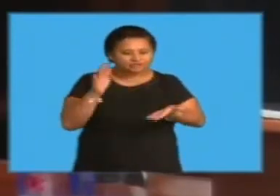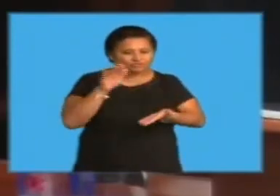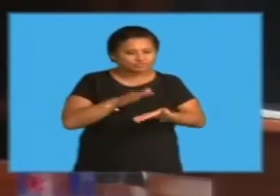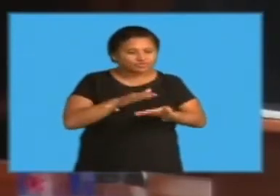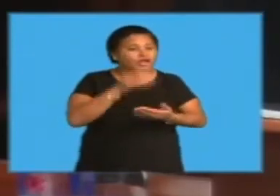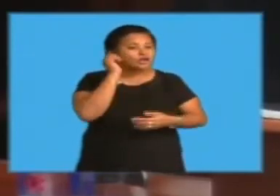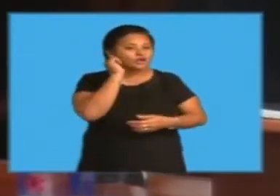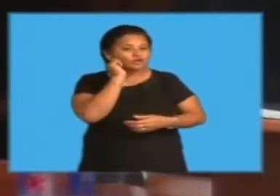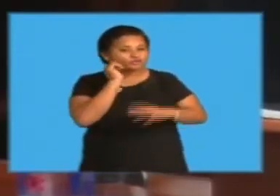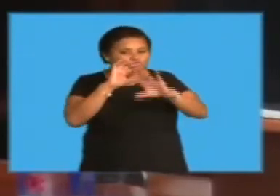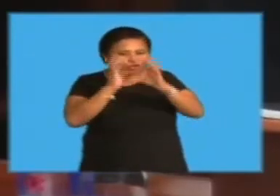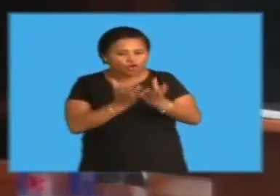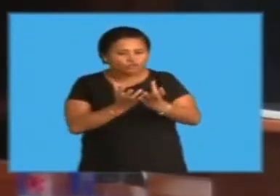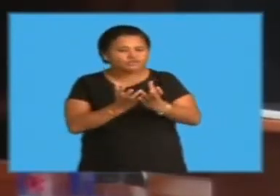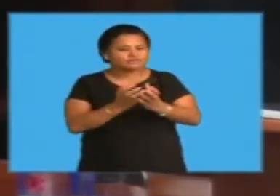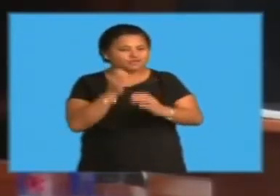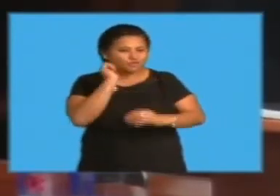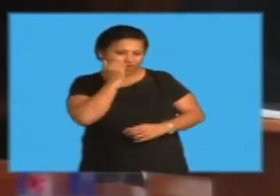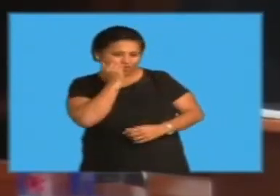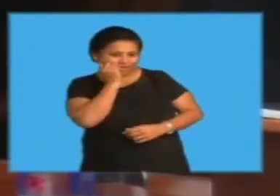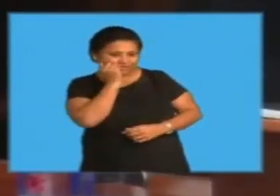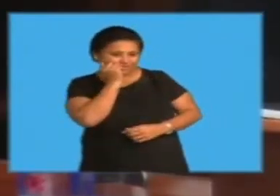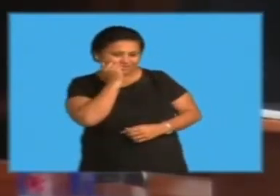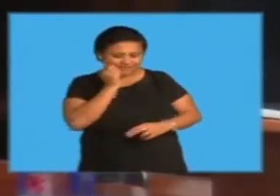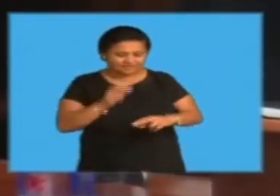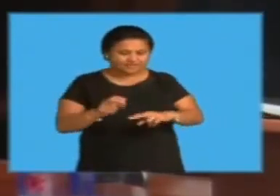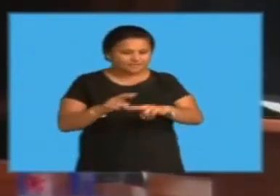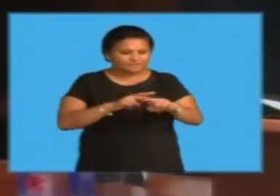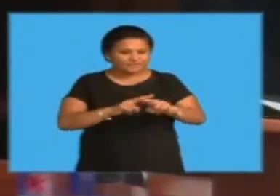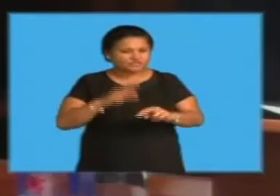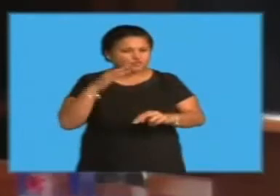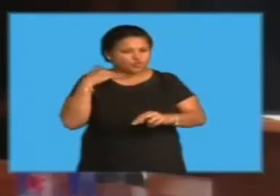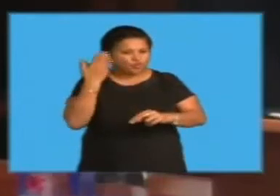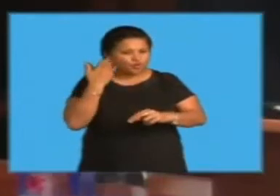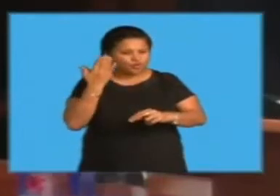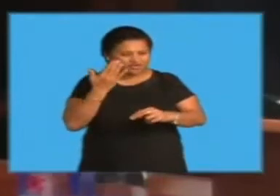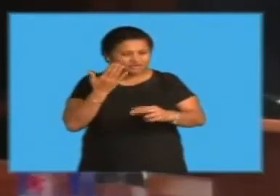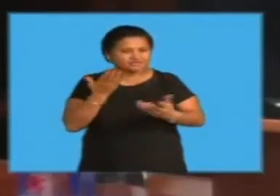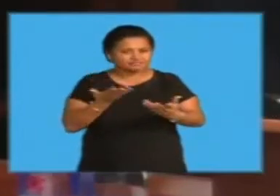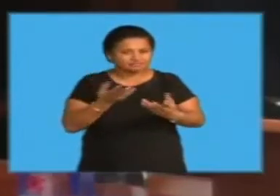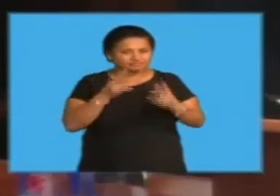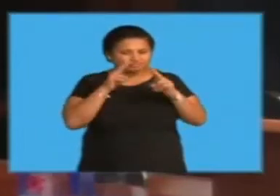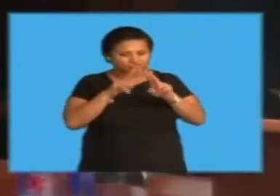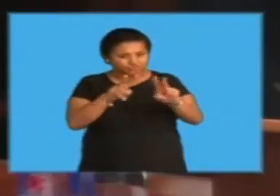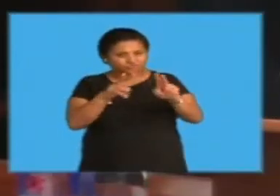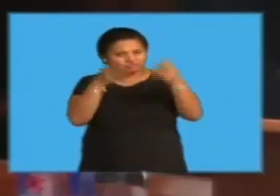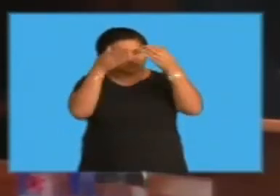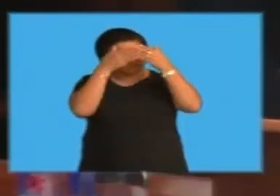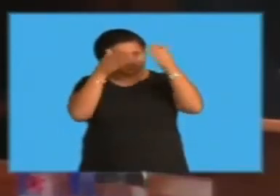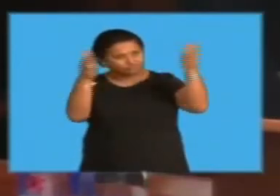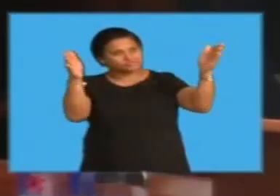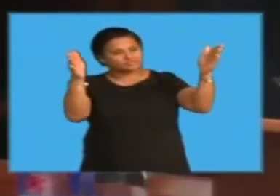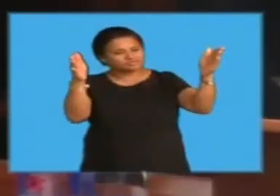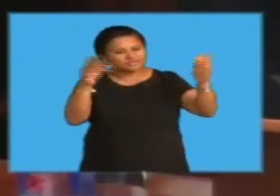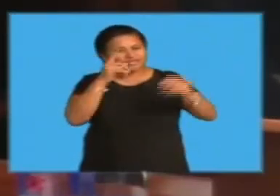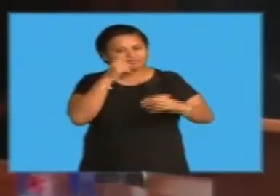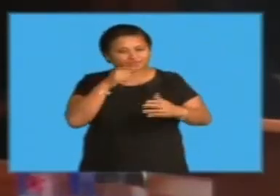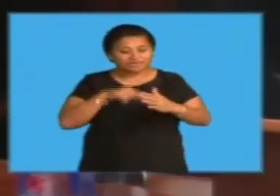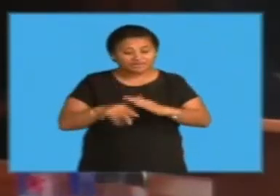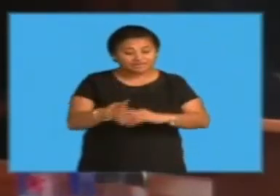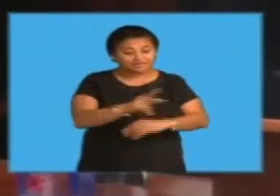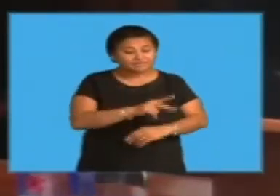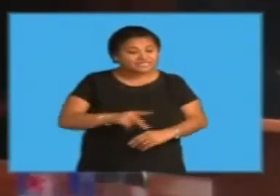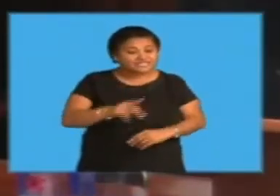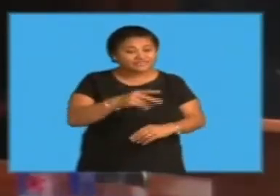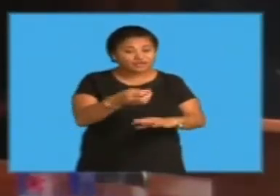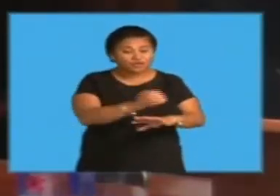role in a vacuum. We have always been an outward-looking people. For us, the Pacific Ocean that